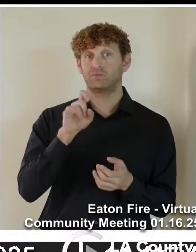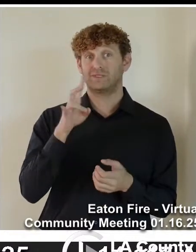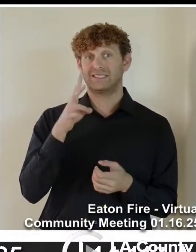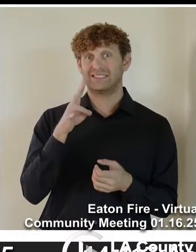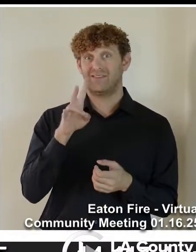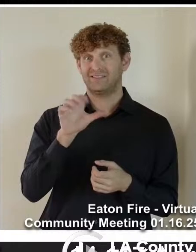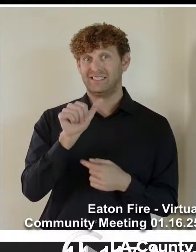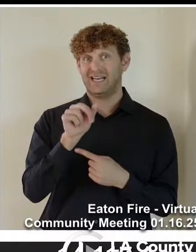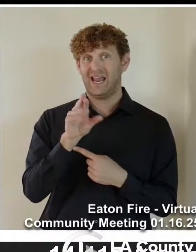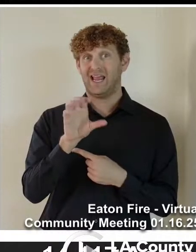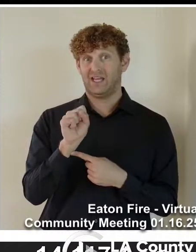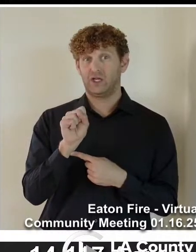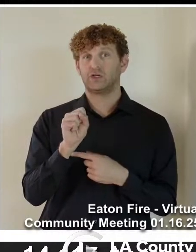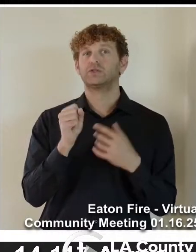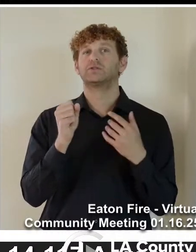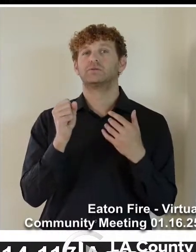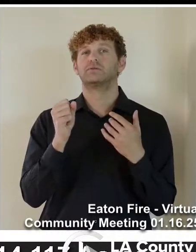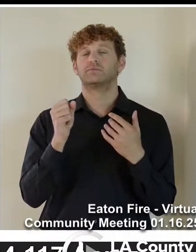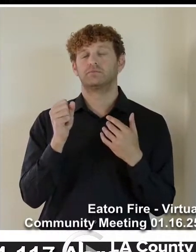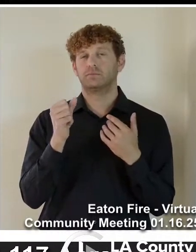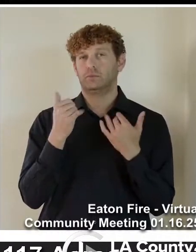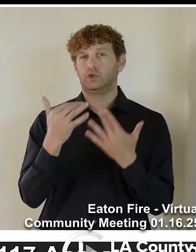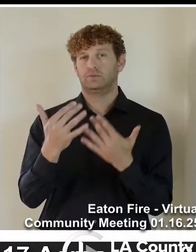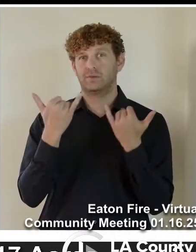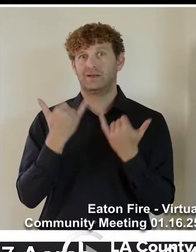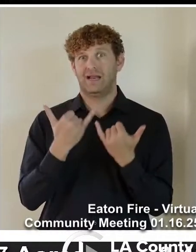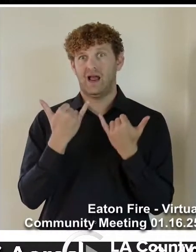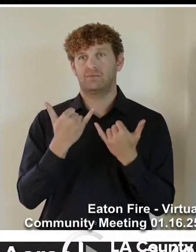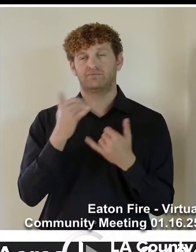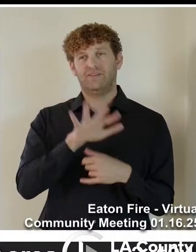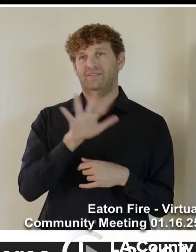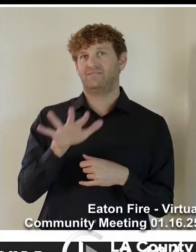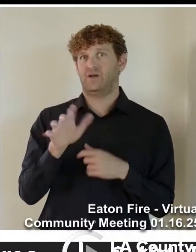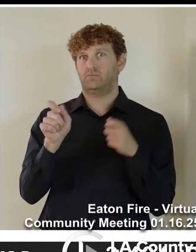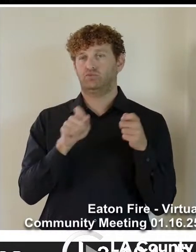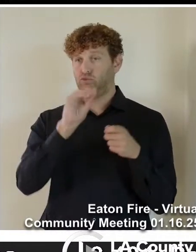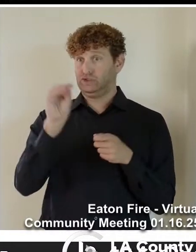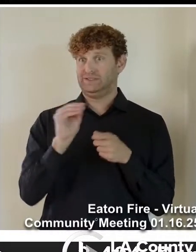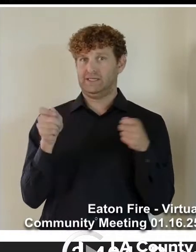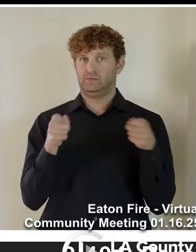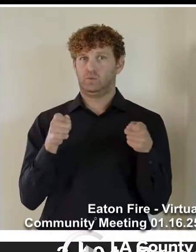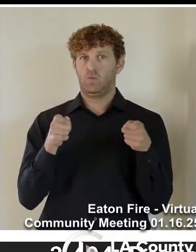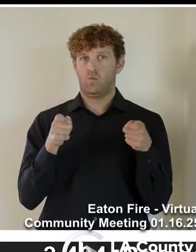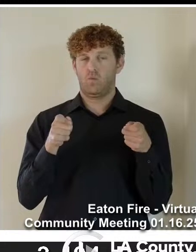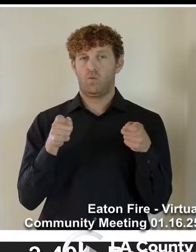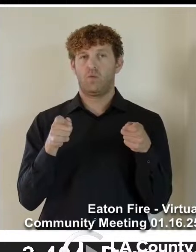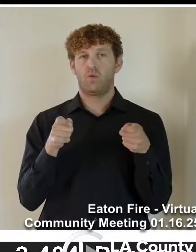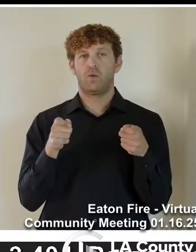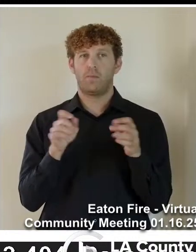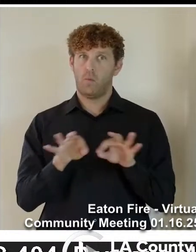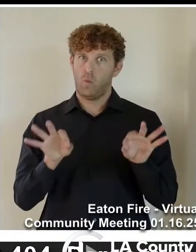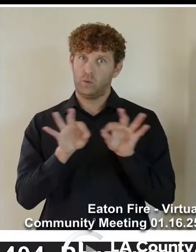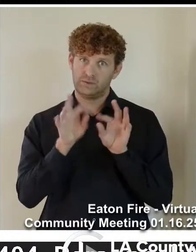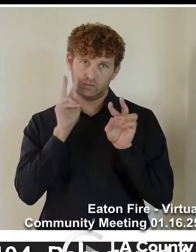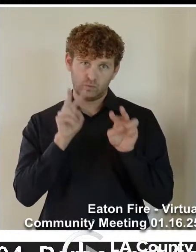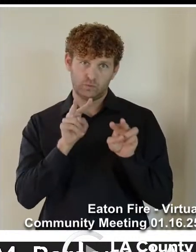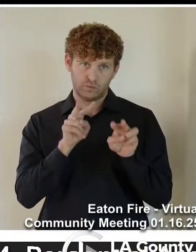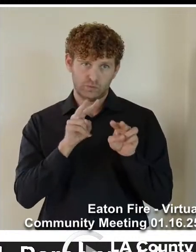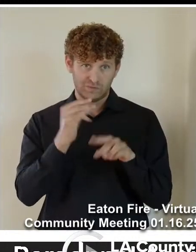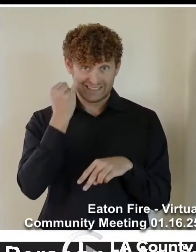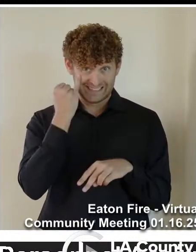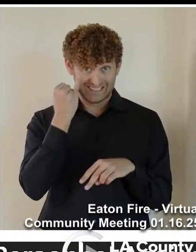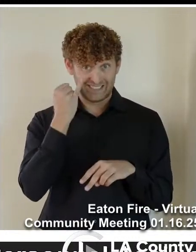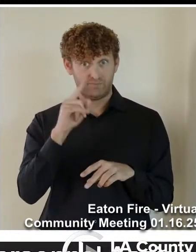55% contained. Please continue to remain vigilant. As always, if you are asked to evacuate, do it immediately.